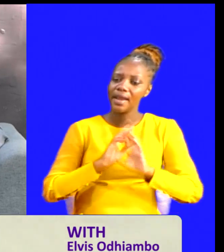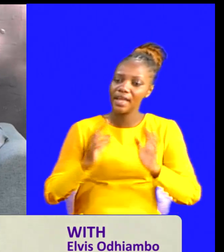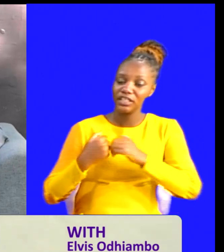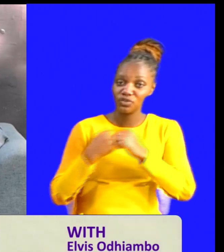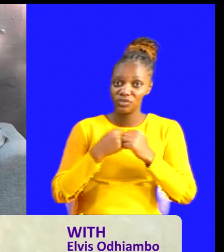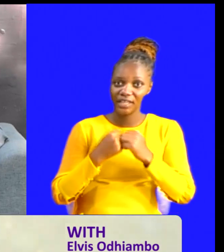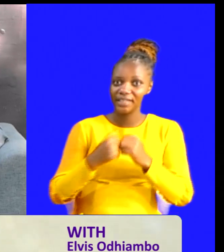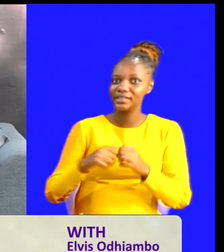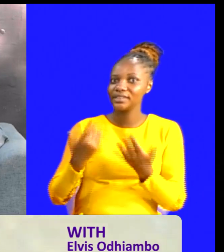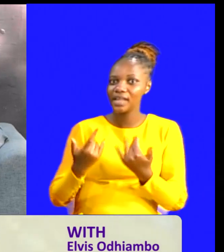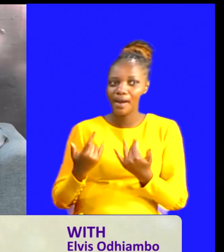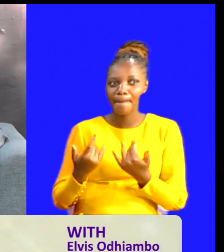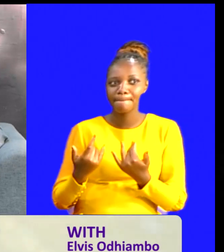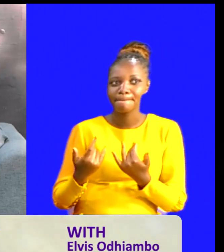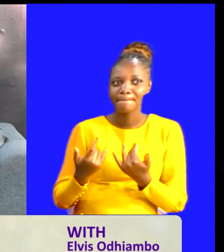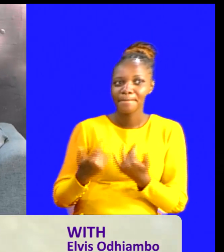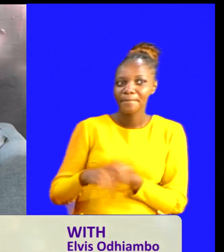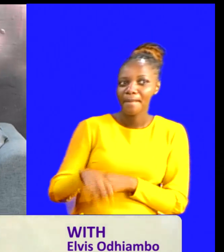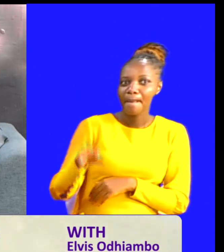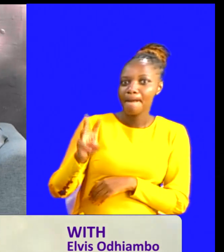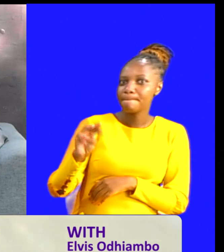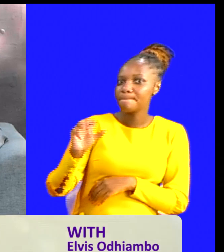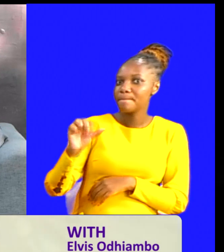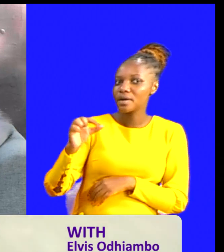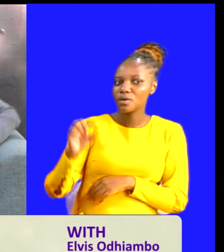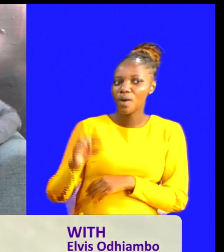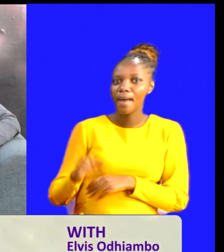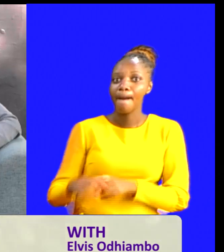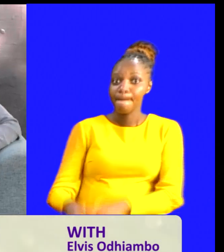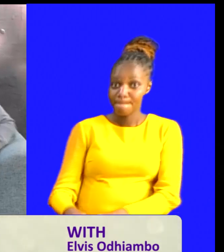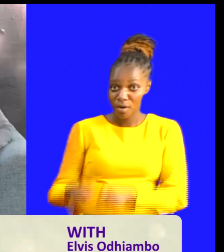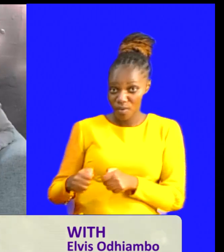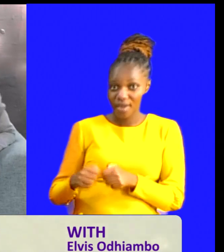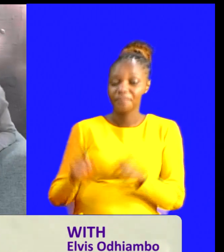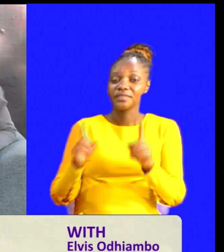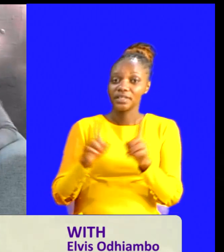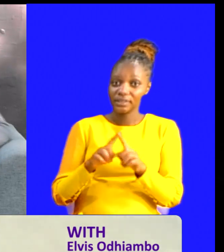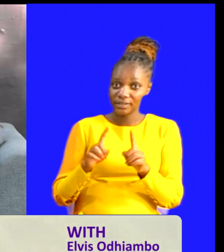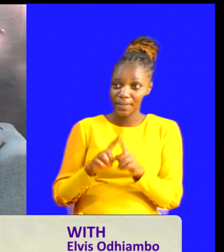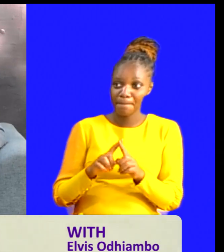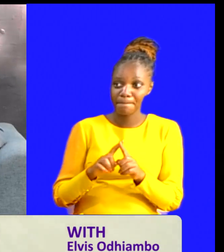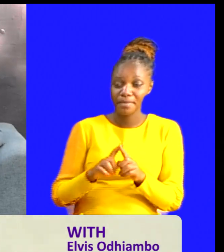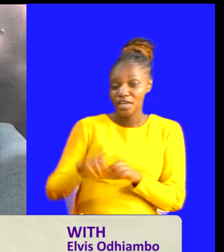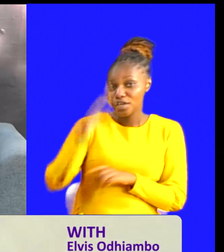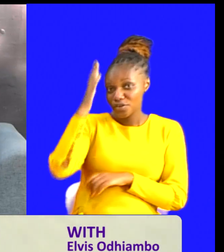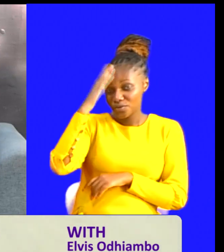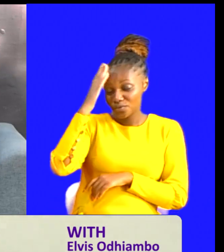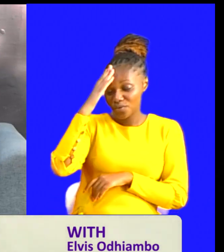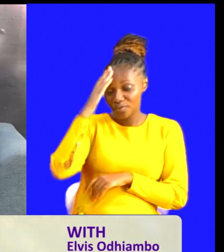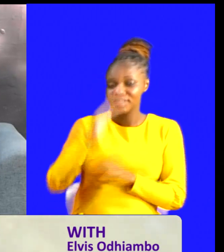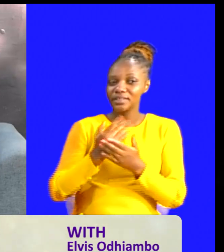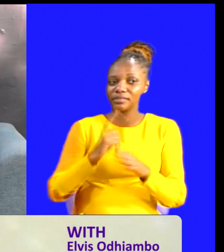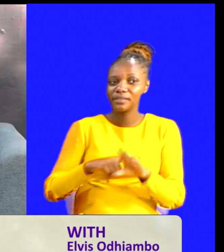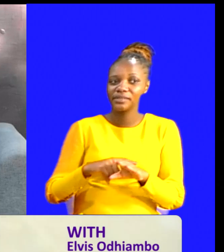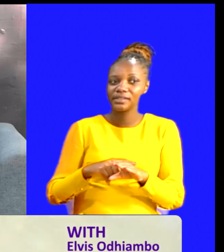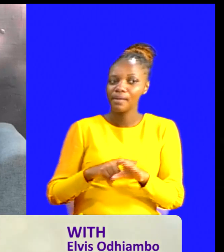of Harry Maguire, the likes of Lindelof back in the defensive department. Now, of course, for quite some time, injury is has been a problem,